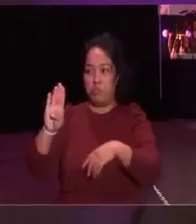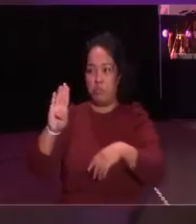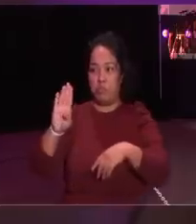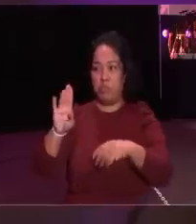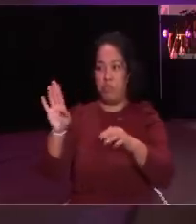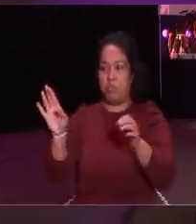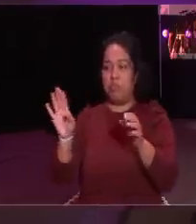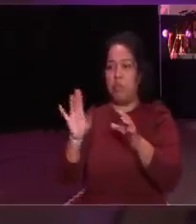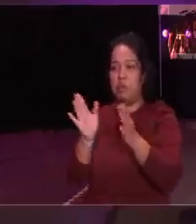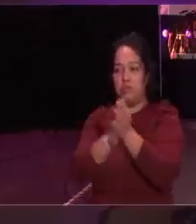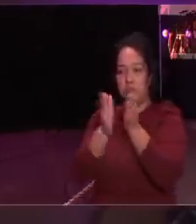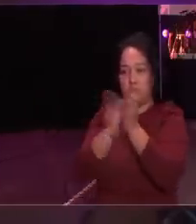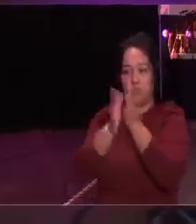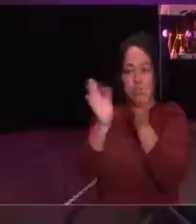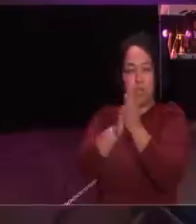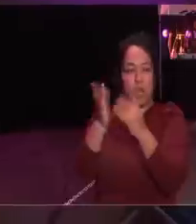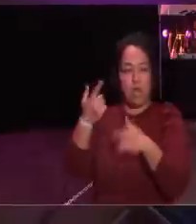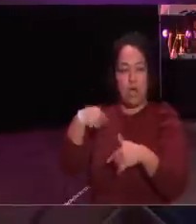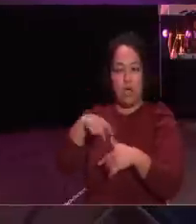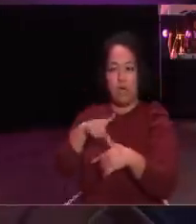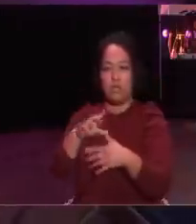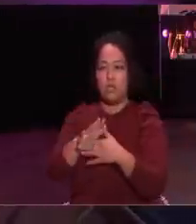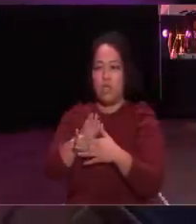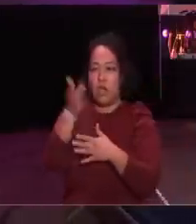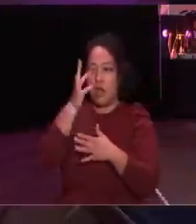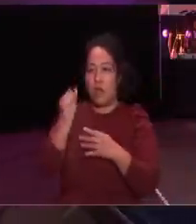God wants the public to repent.